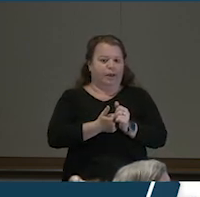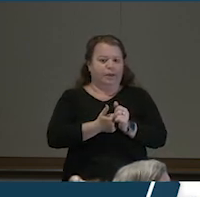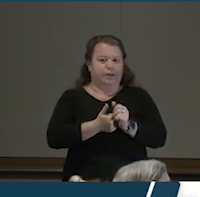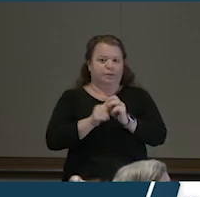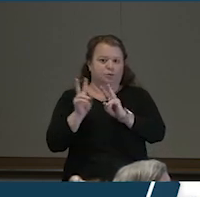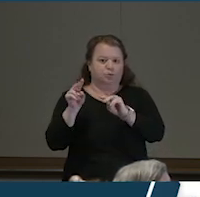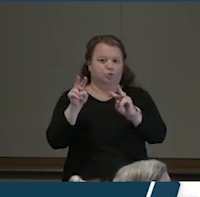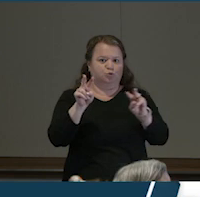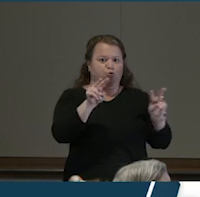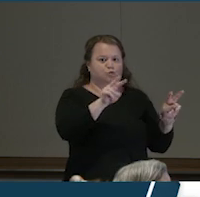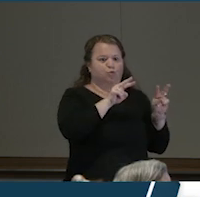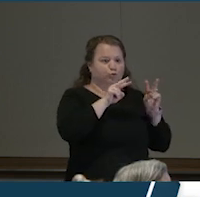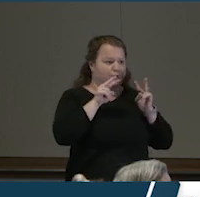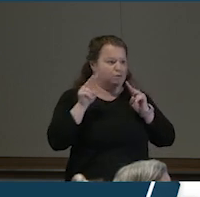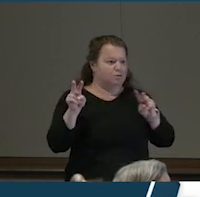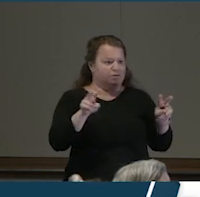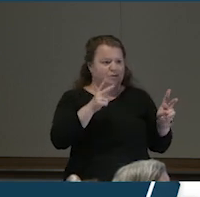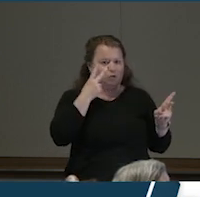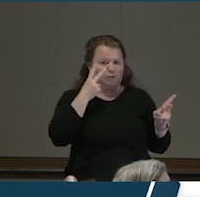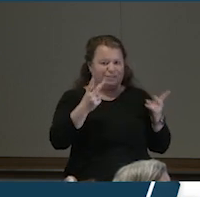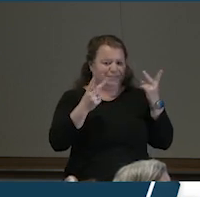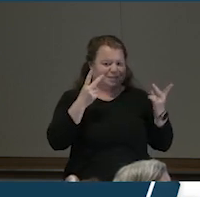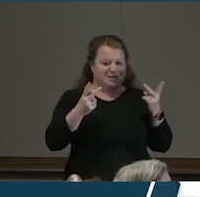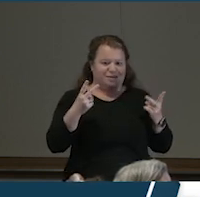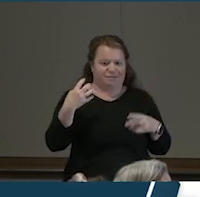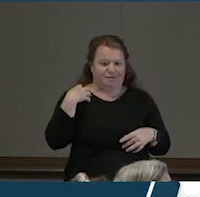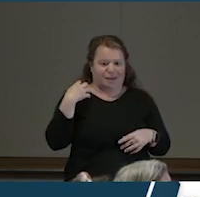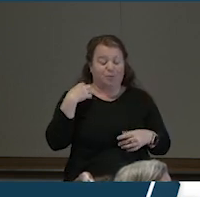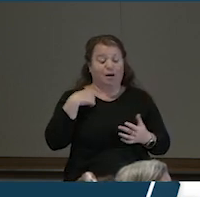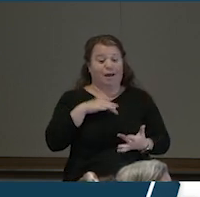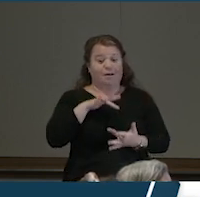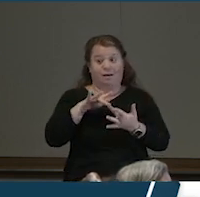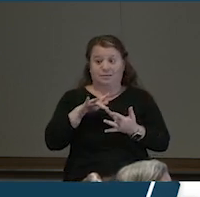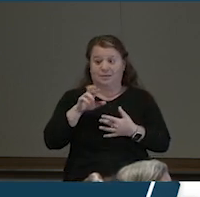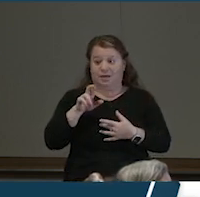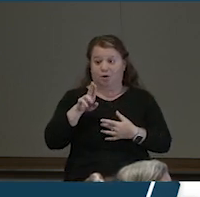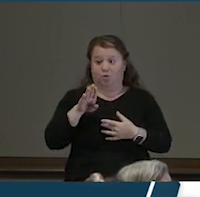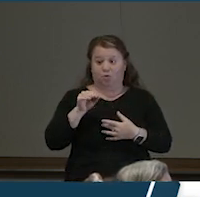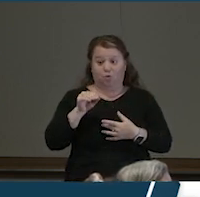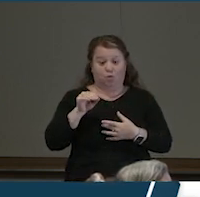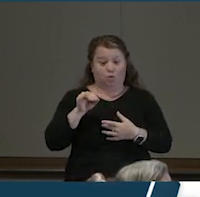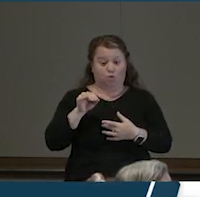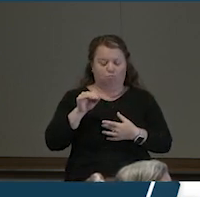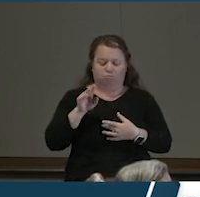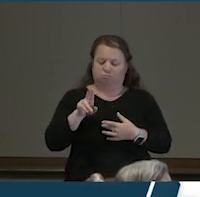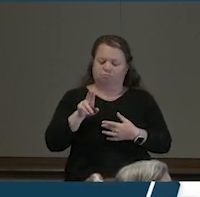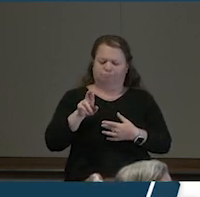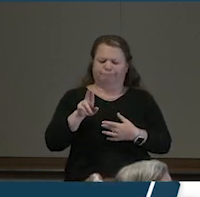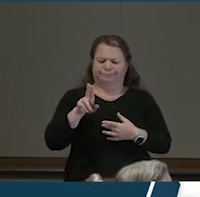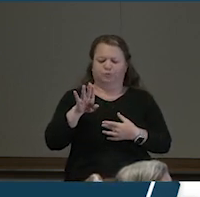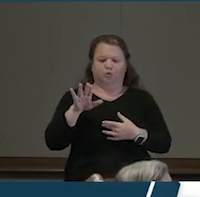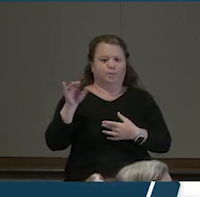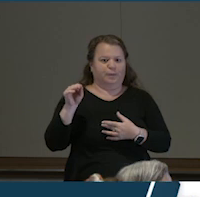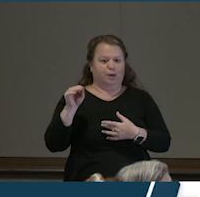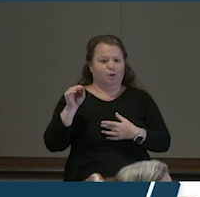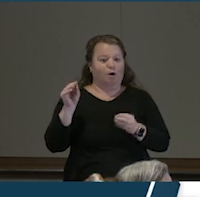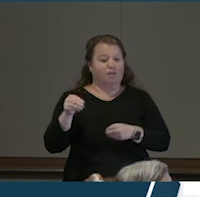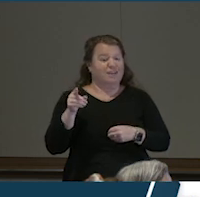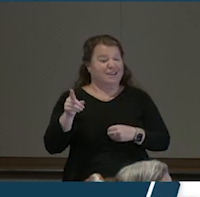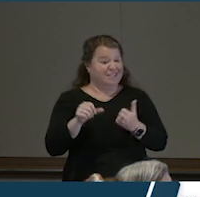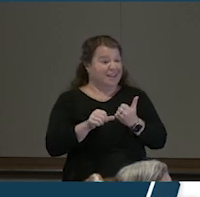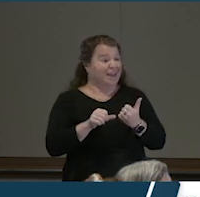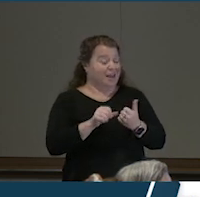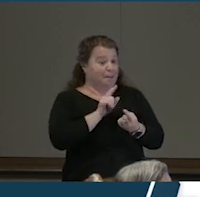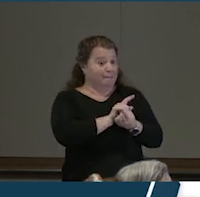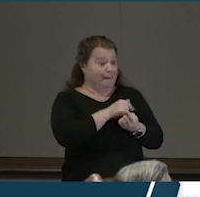the Capitol. So I contacted Rubio's office, Senator Rubio, and one of his aides met with me and my